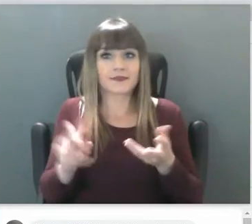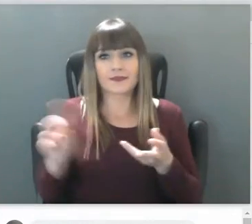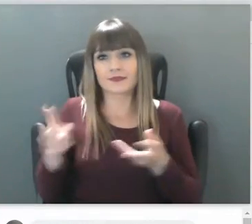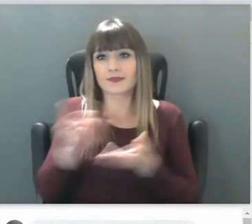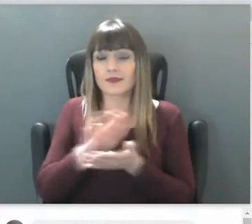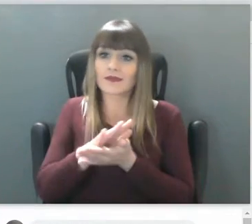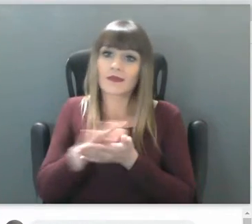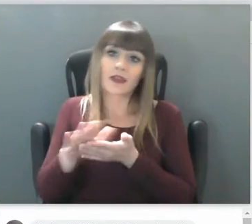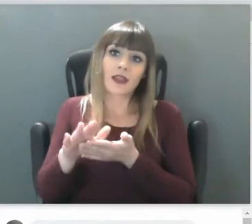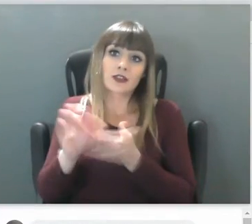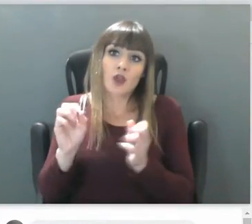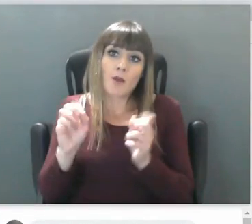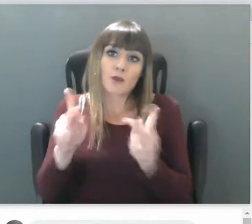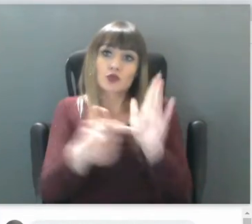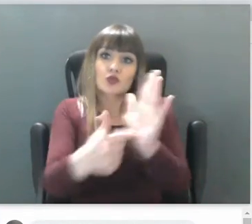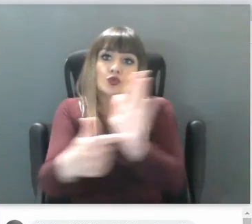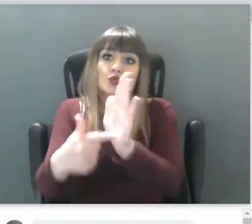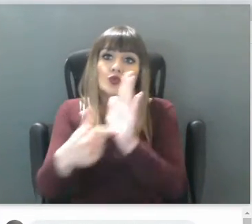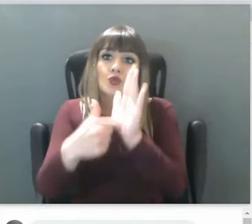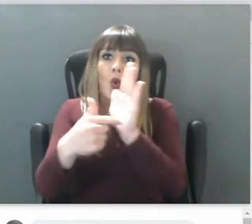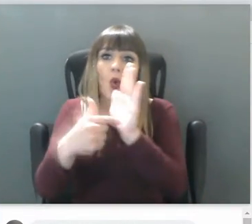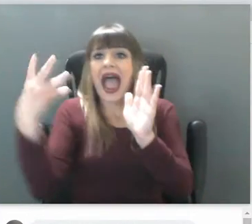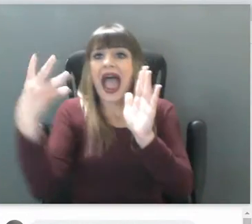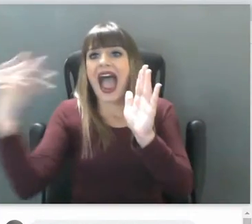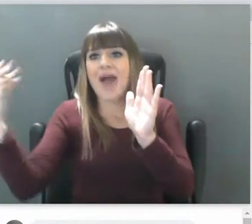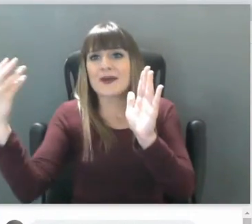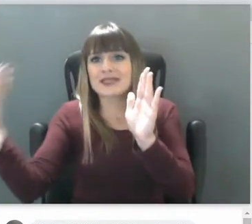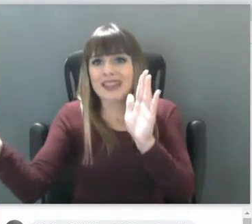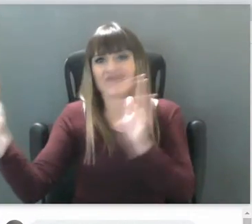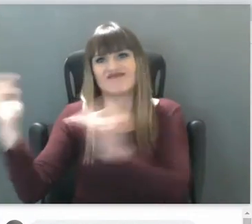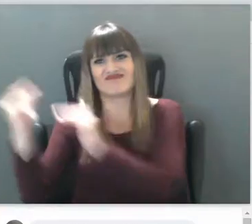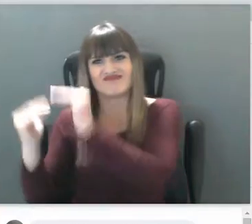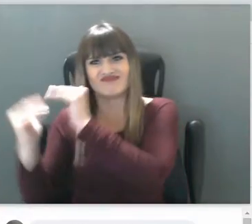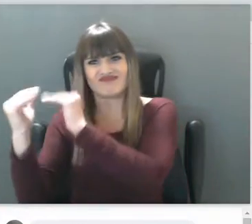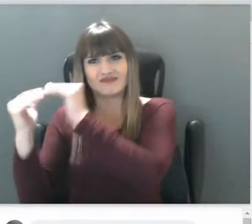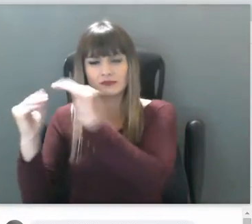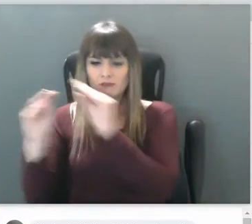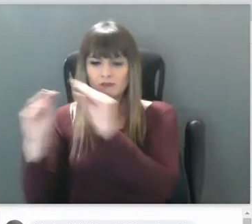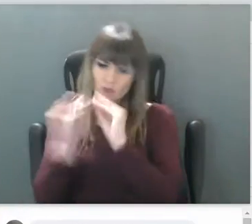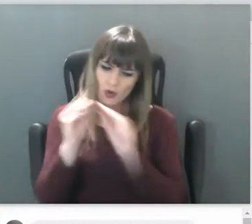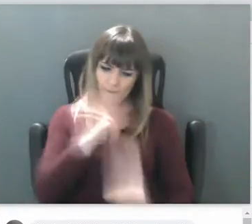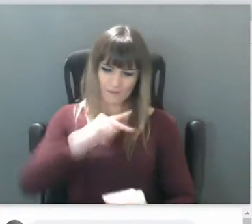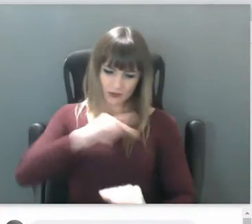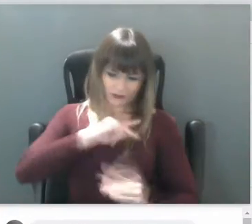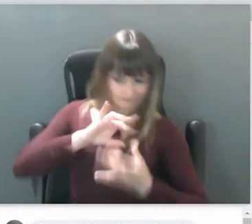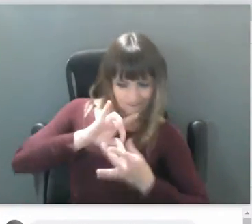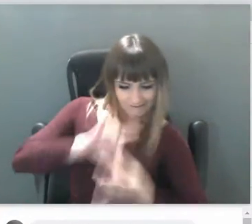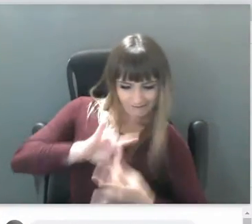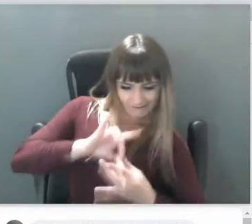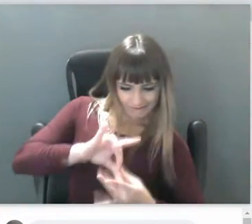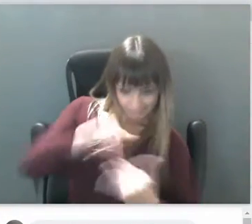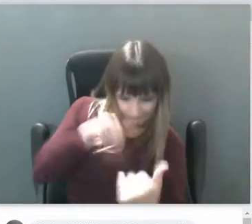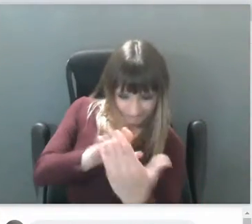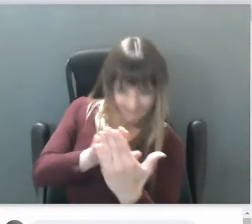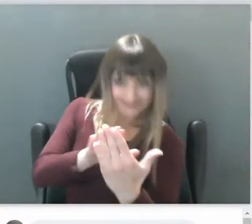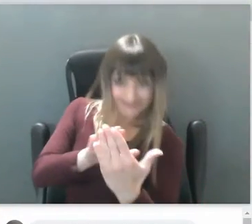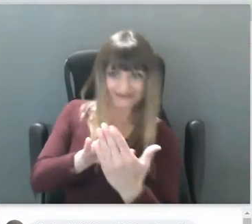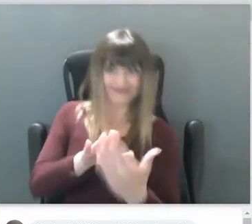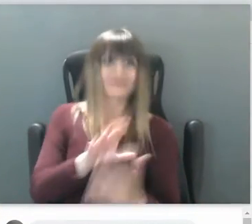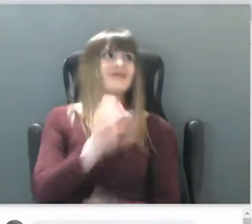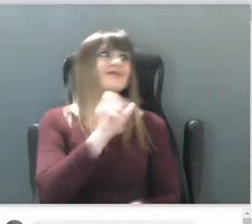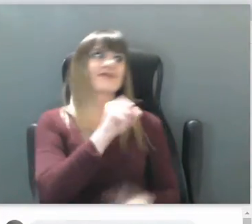present them outside of the exhibit for guests to get that kind of personal connection and encounter. Oh, it's a lot of fun to watch